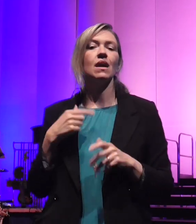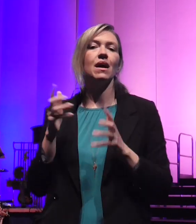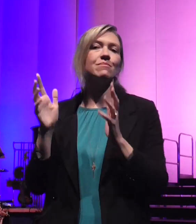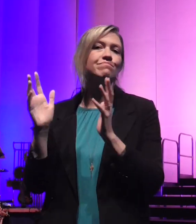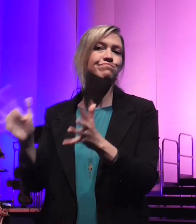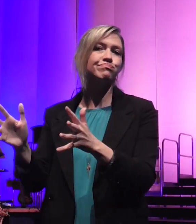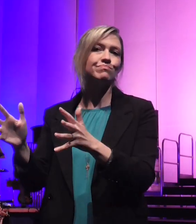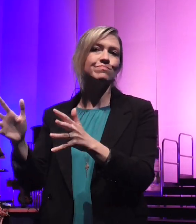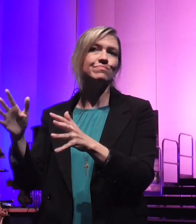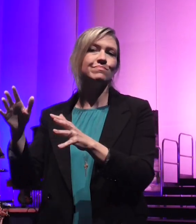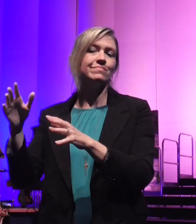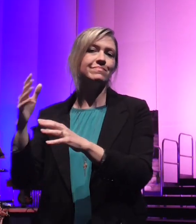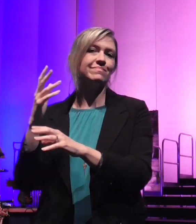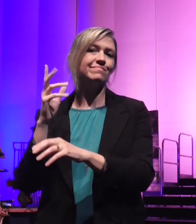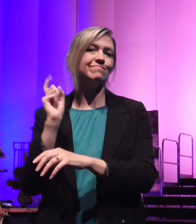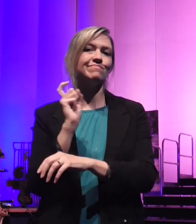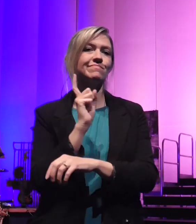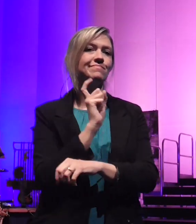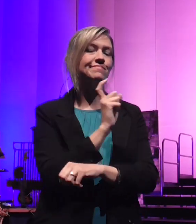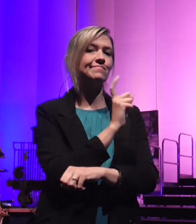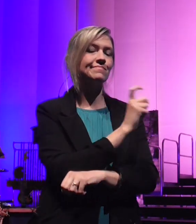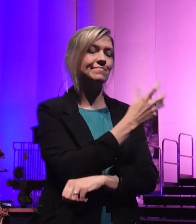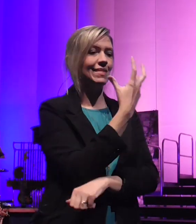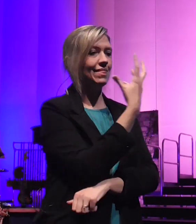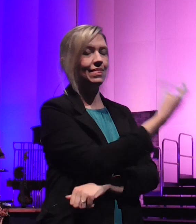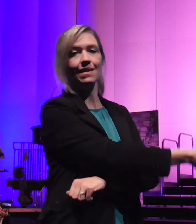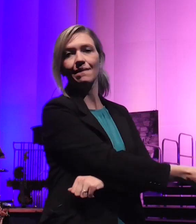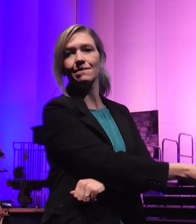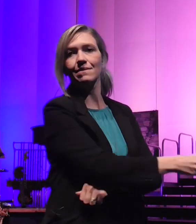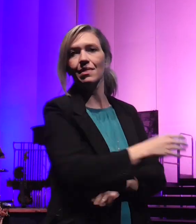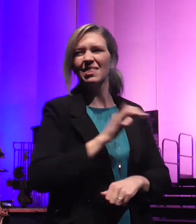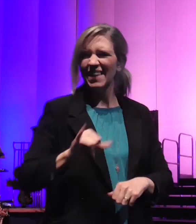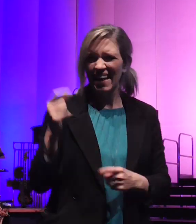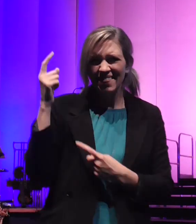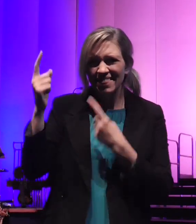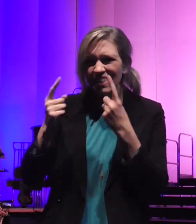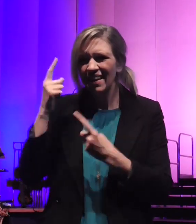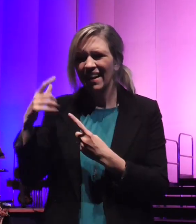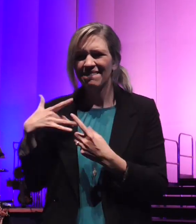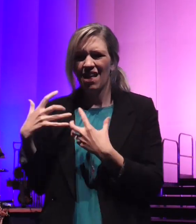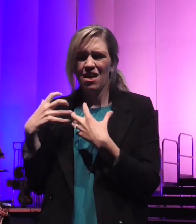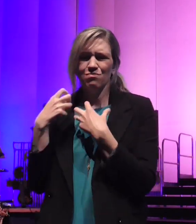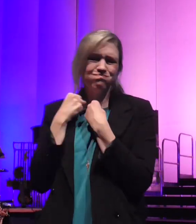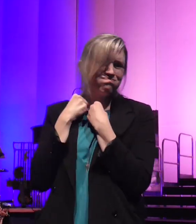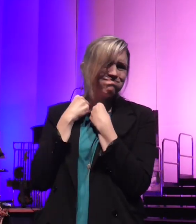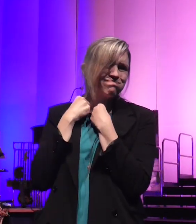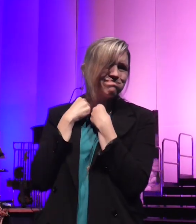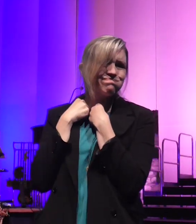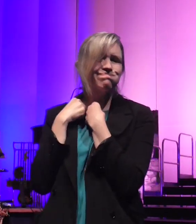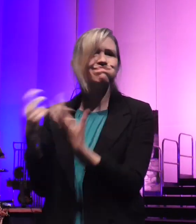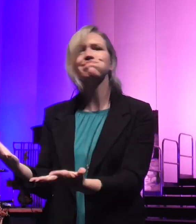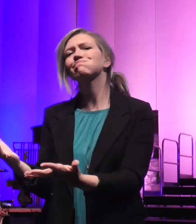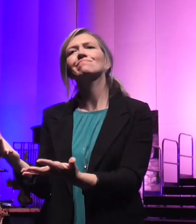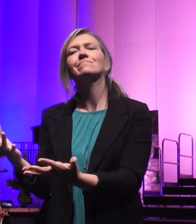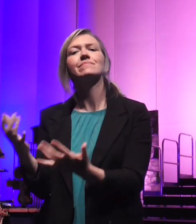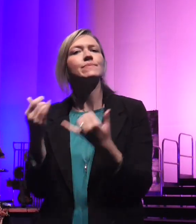I'm walking away from the thinking that held me for so long.